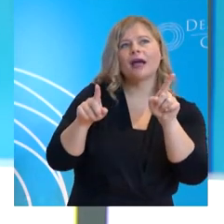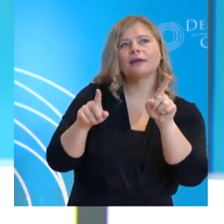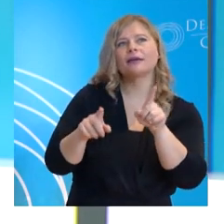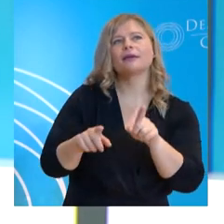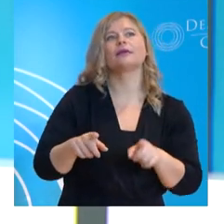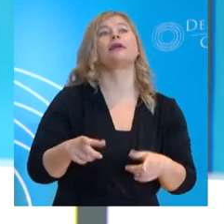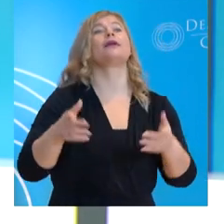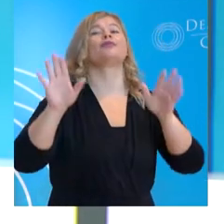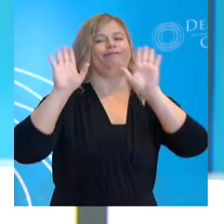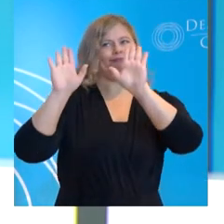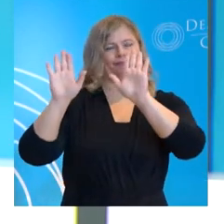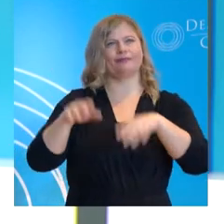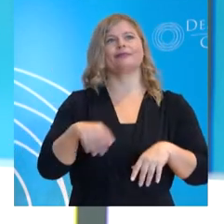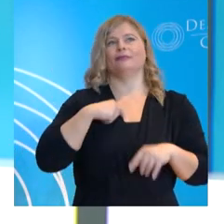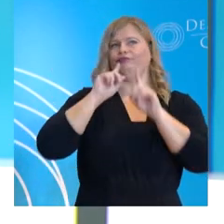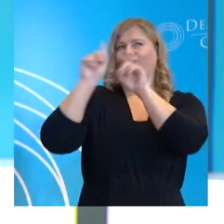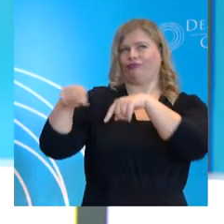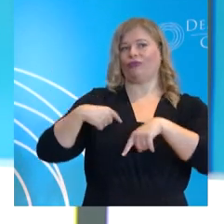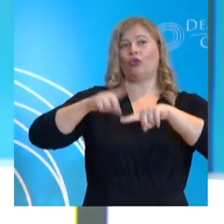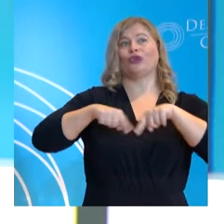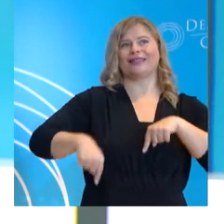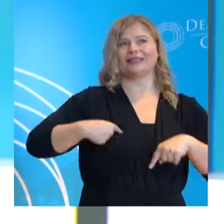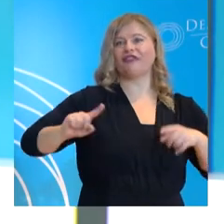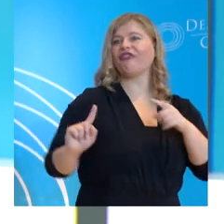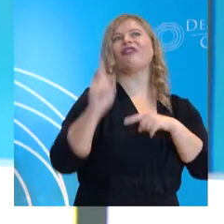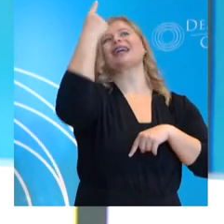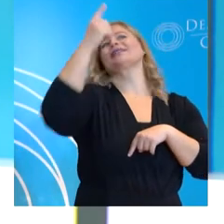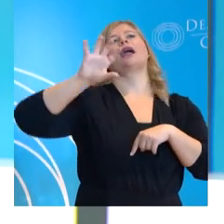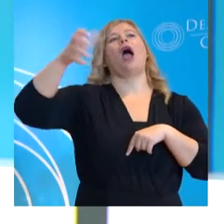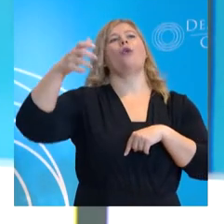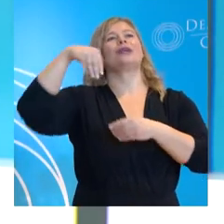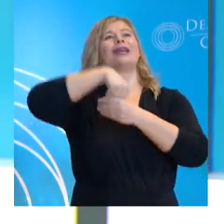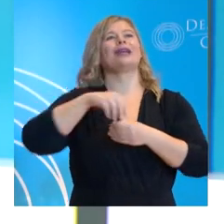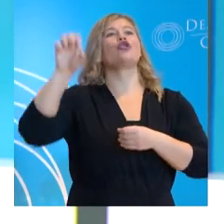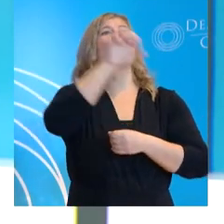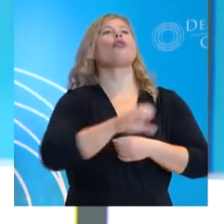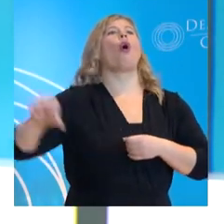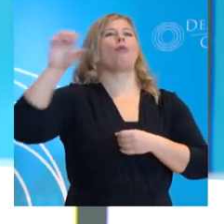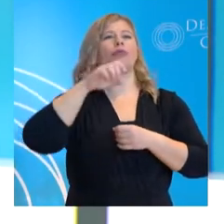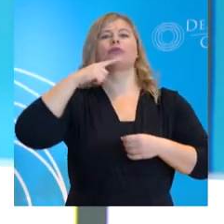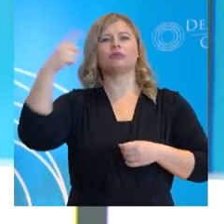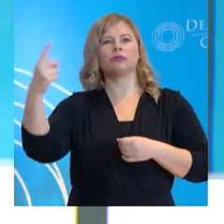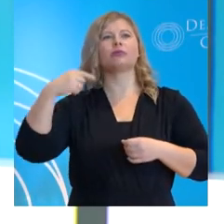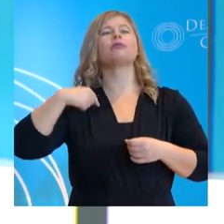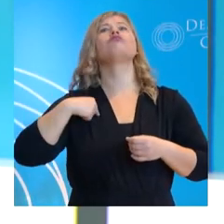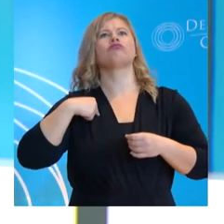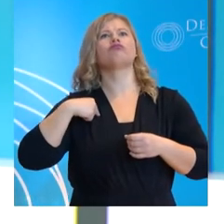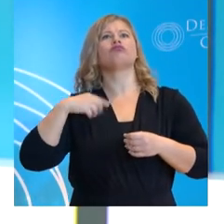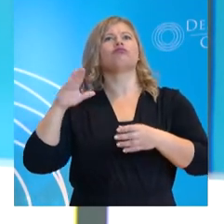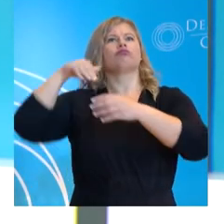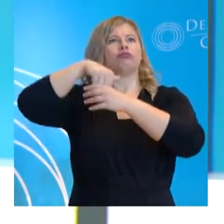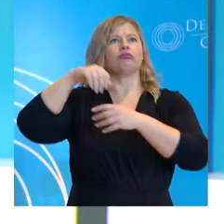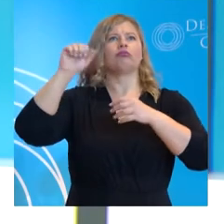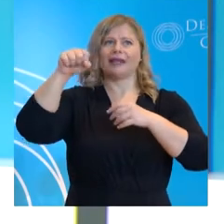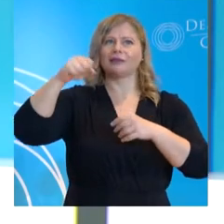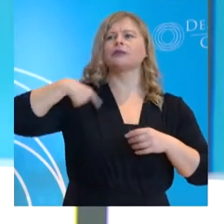raise the issue of the EU digital certificate. Mm-hmm. I told my colleagues then, I know it's gloomy, it's winter, it's dark, mm-hmm. but